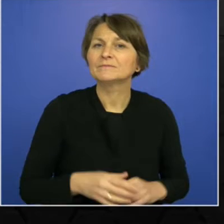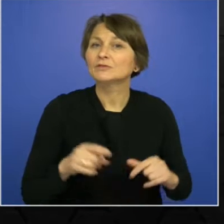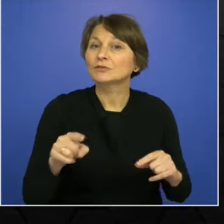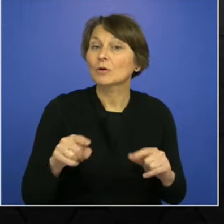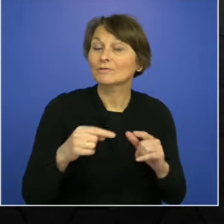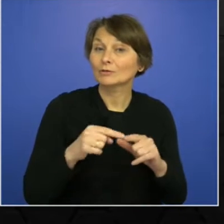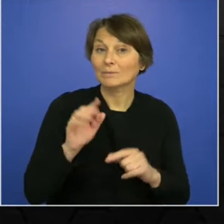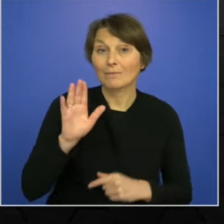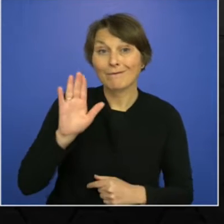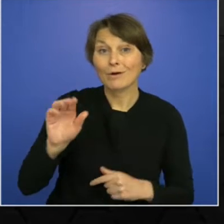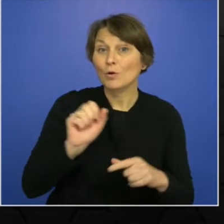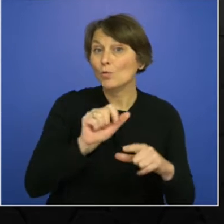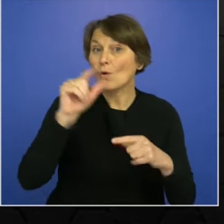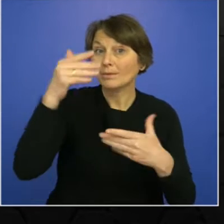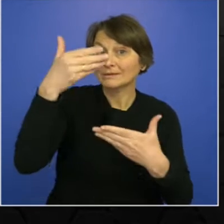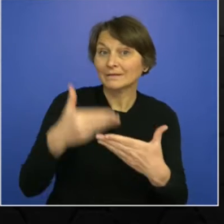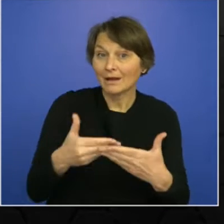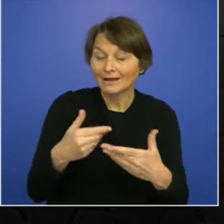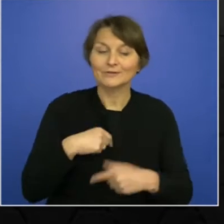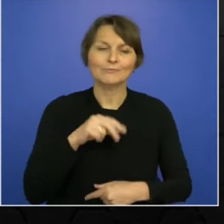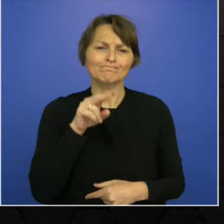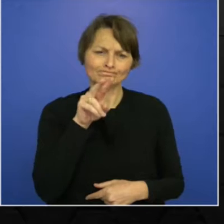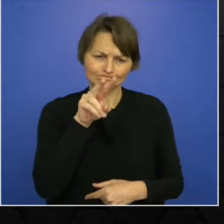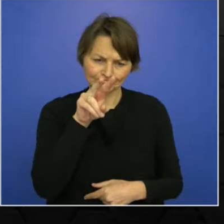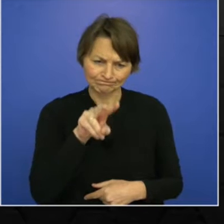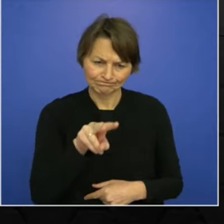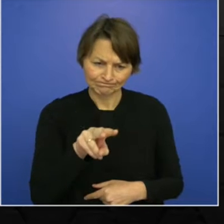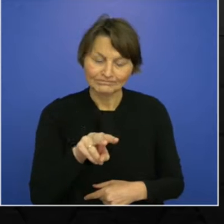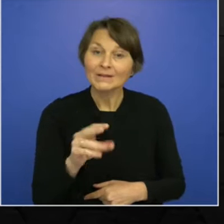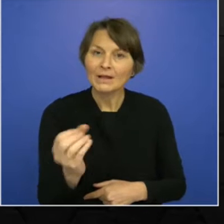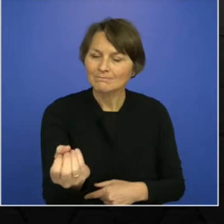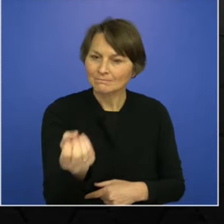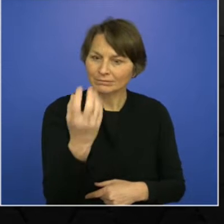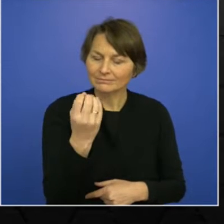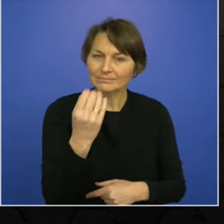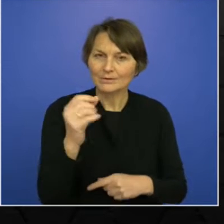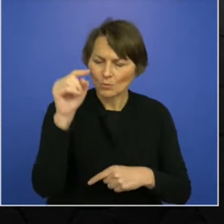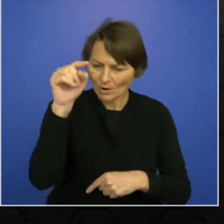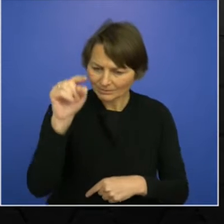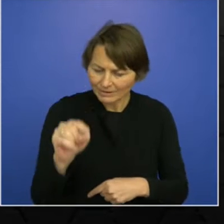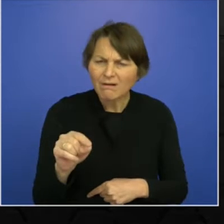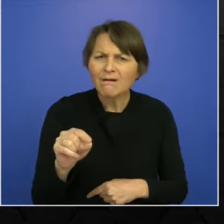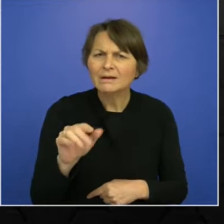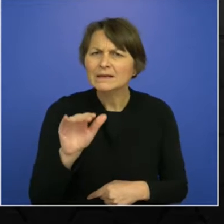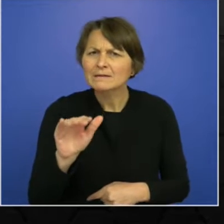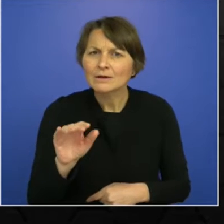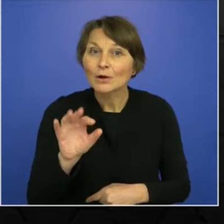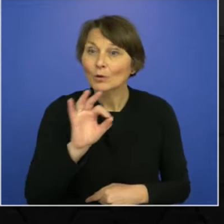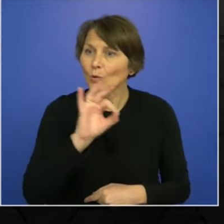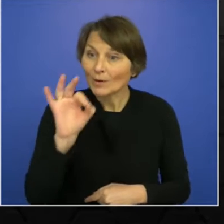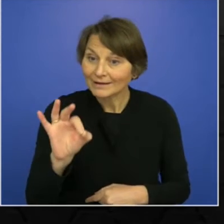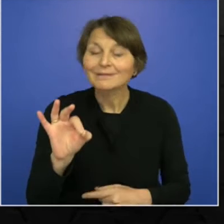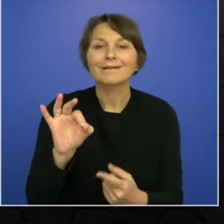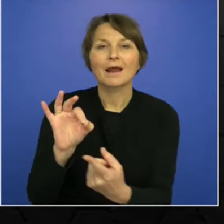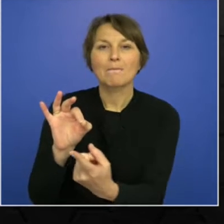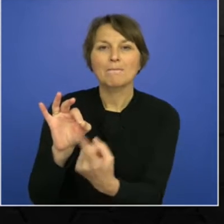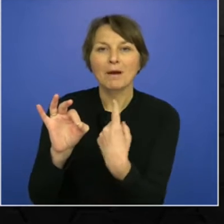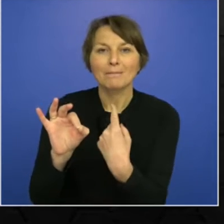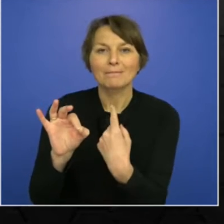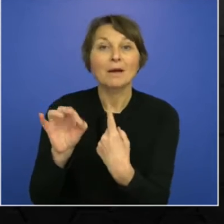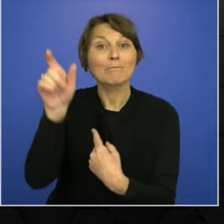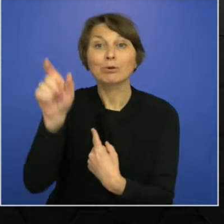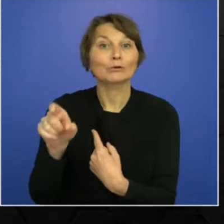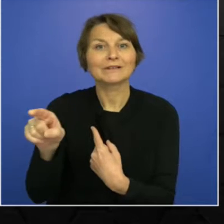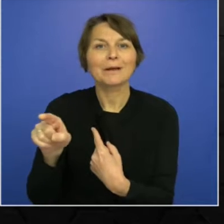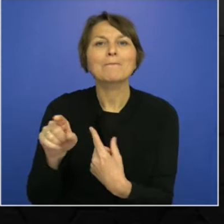message coming up, and you can talk with a bot, you can ask some questions and interact with it. And the same is also